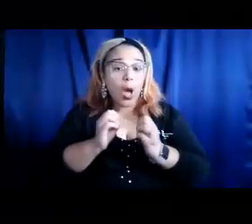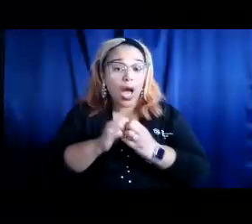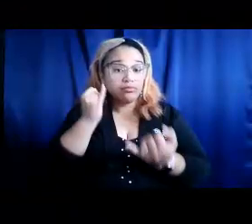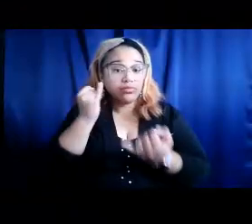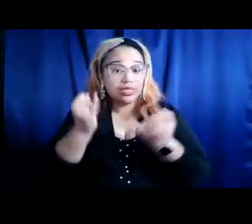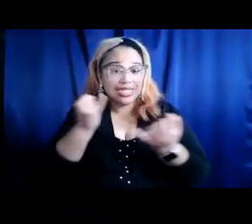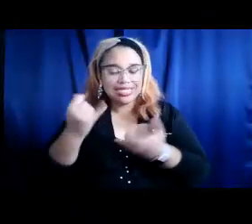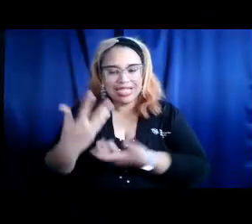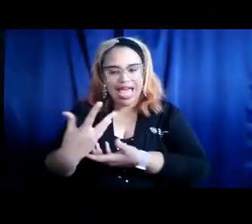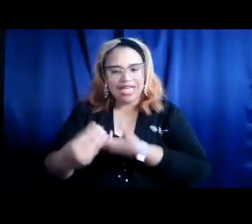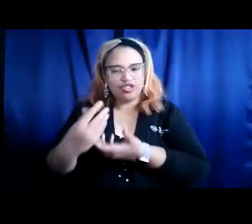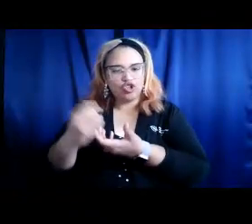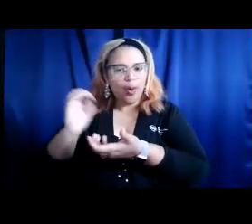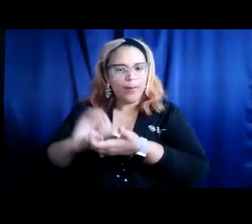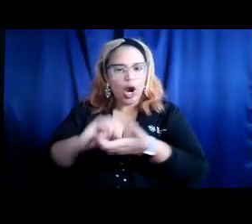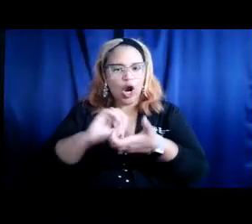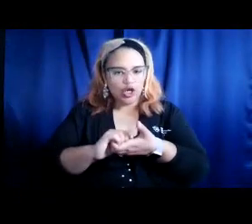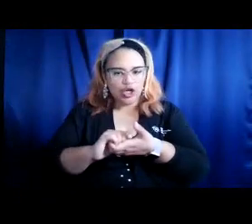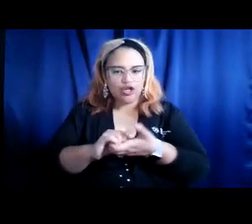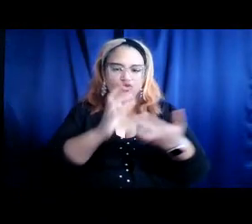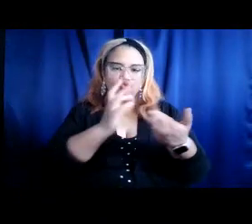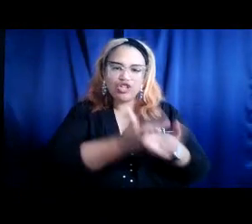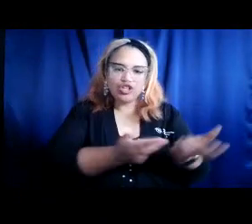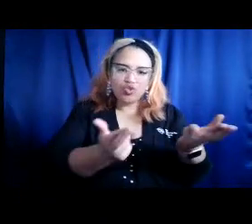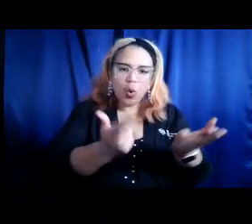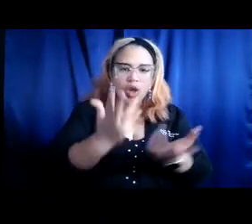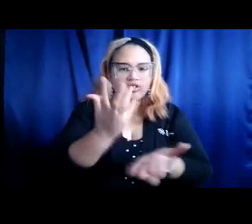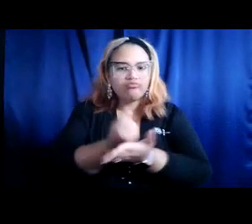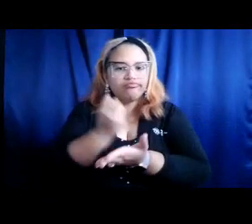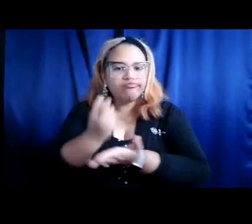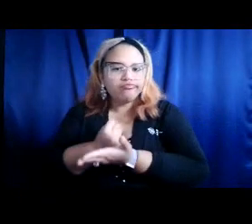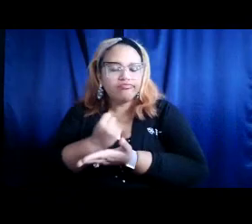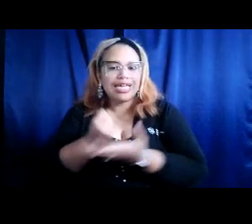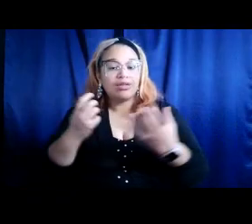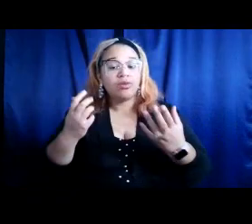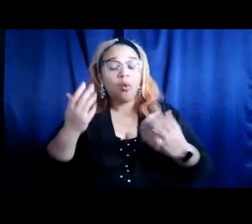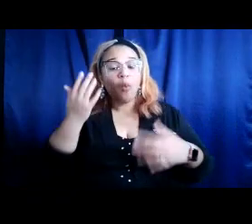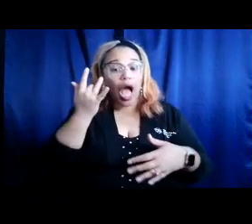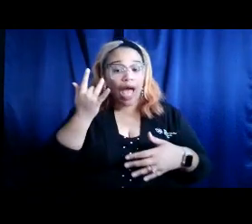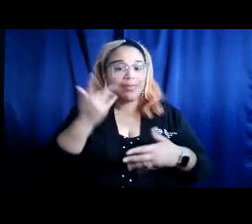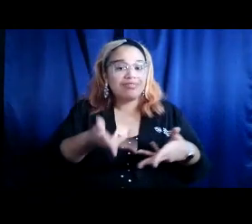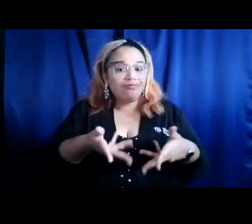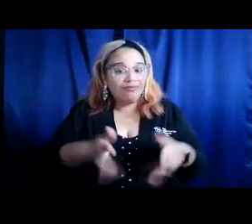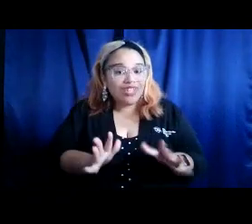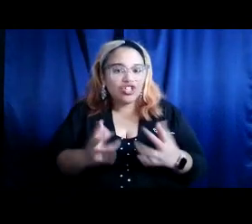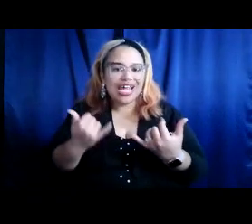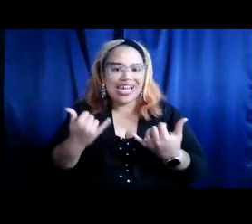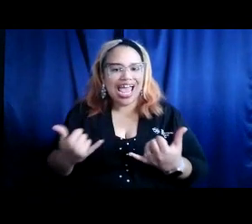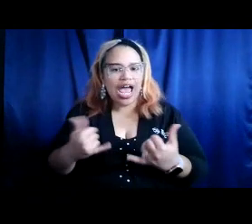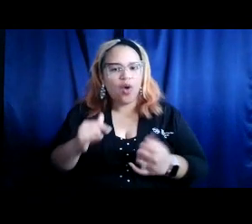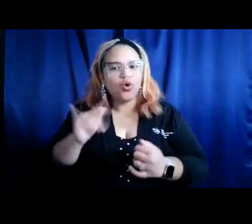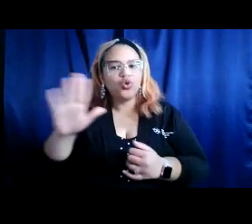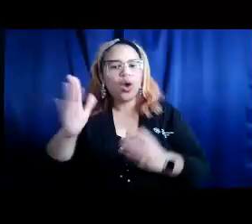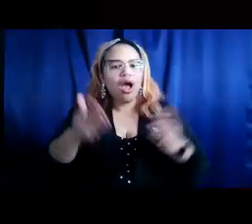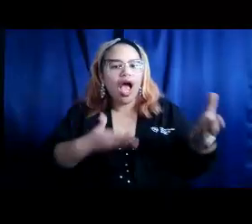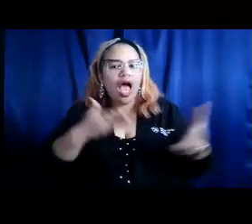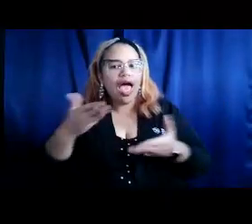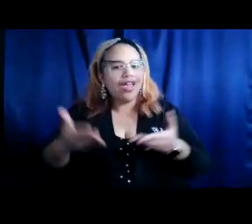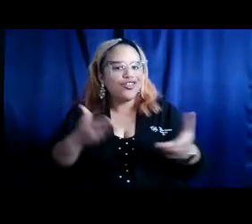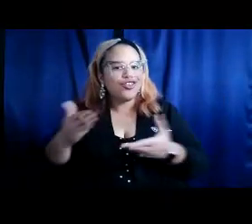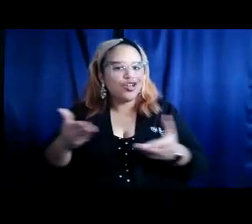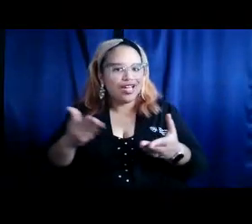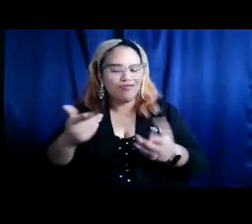receive technical assistance on inclusive job descriptions, interview practices, and onboarding. They can help you improve